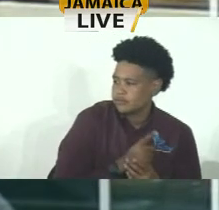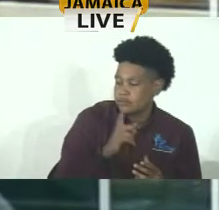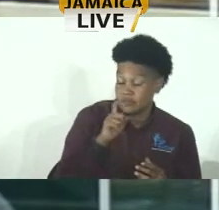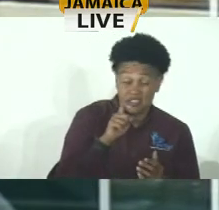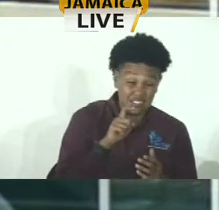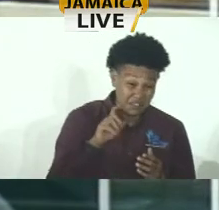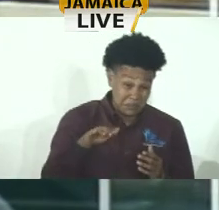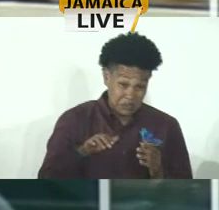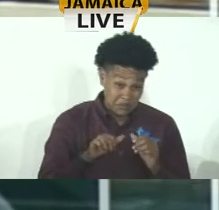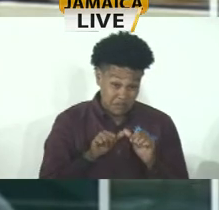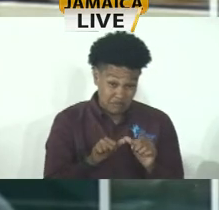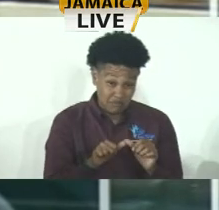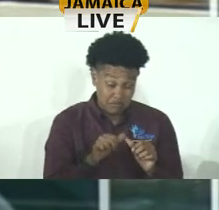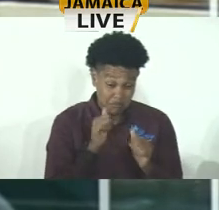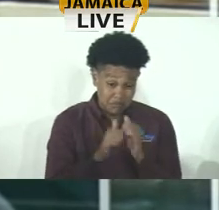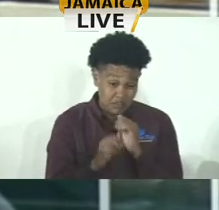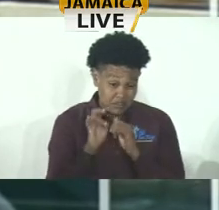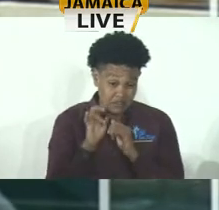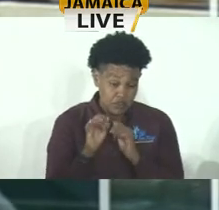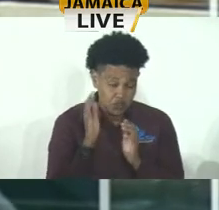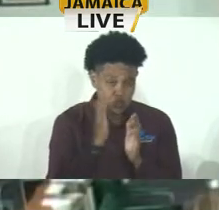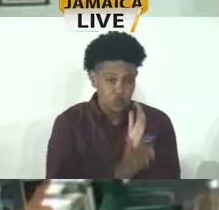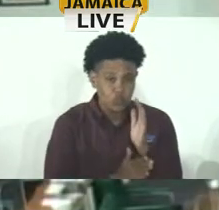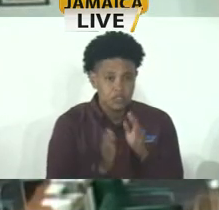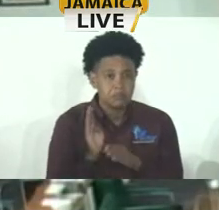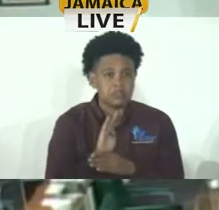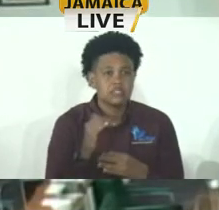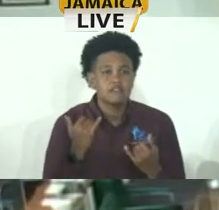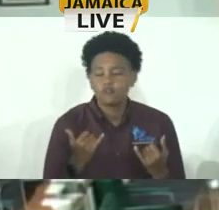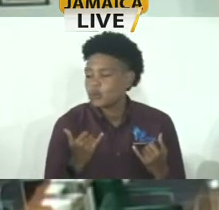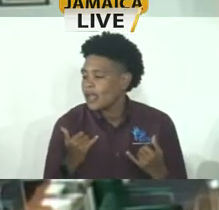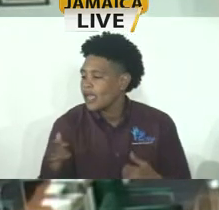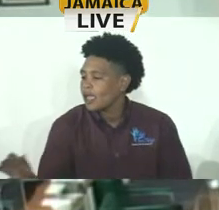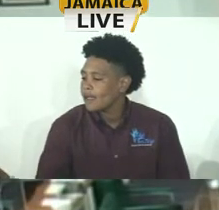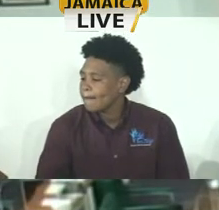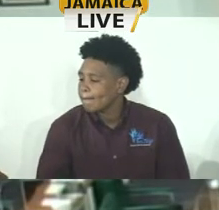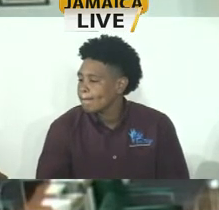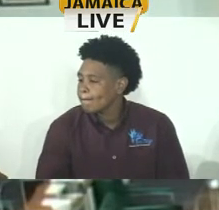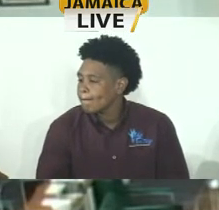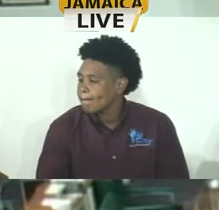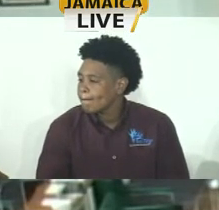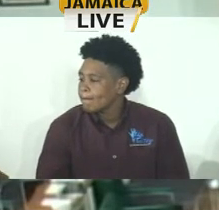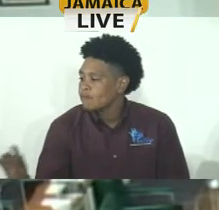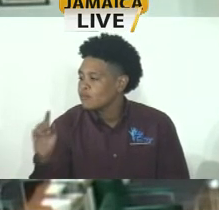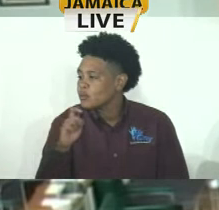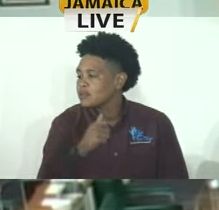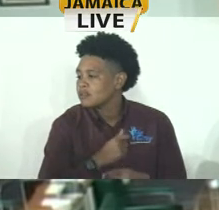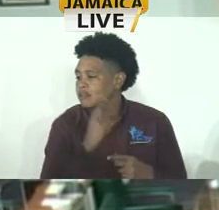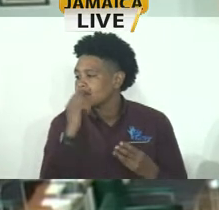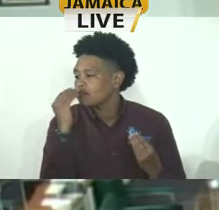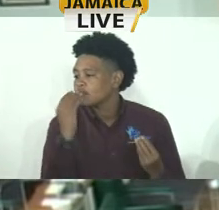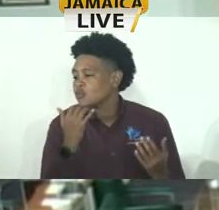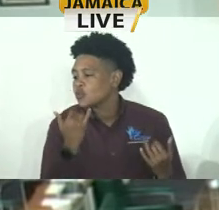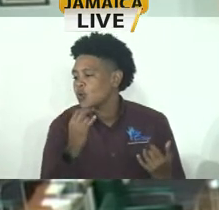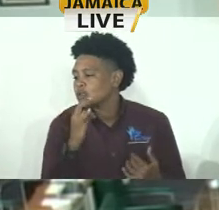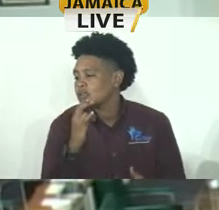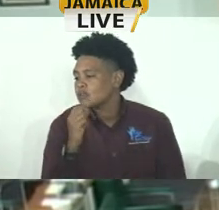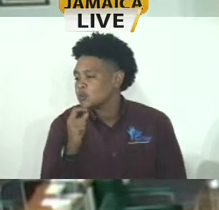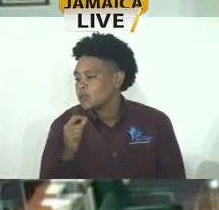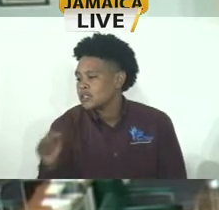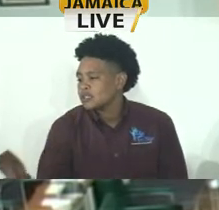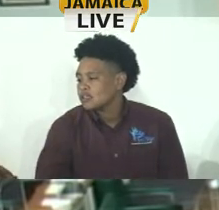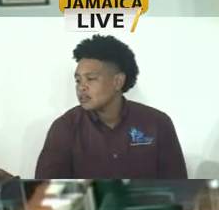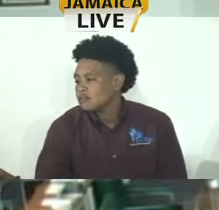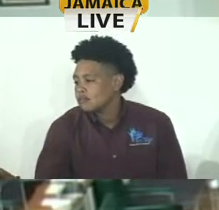to complete the business of the day the question is that it now being 7 20 the